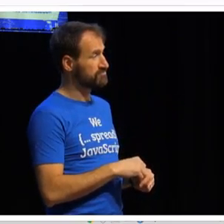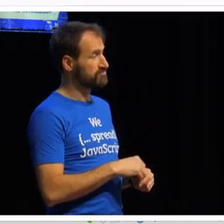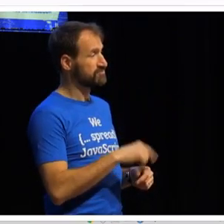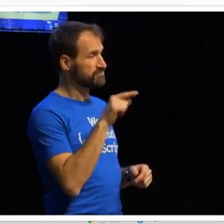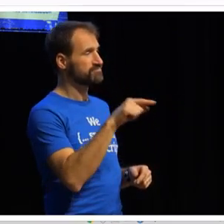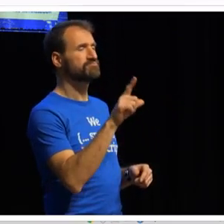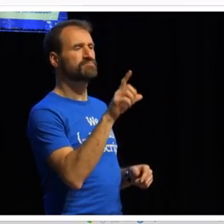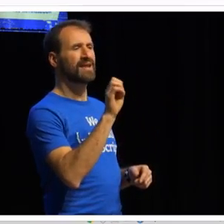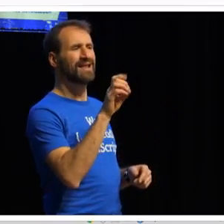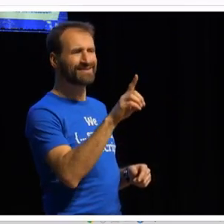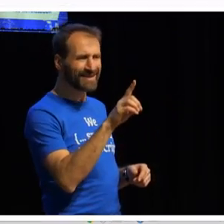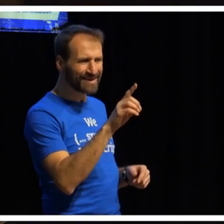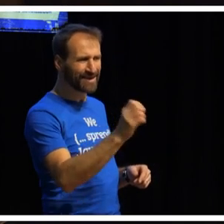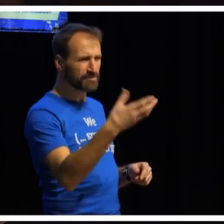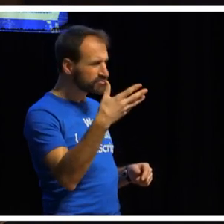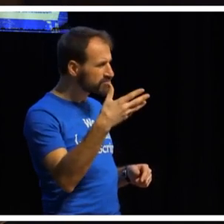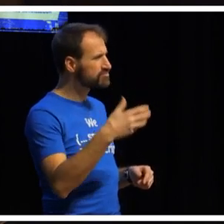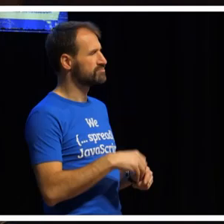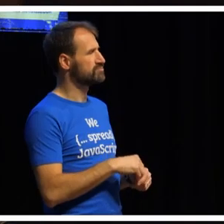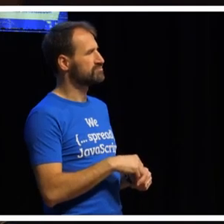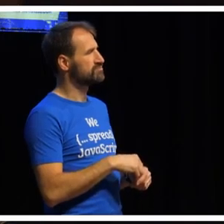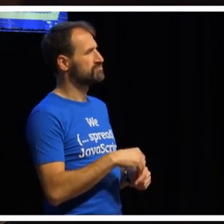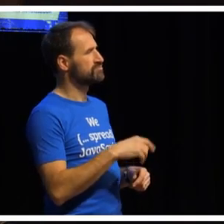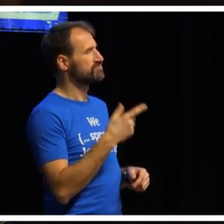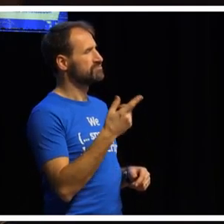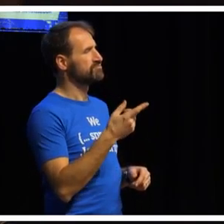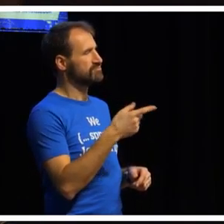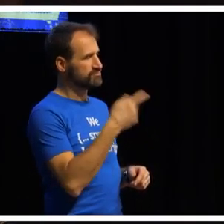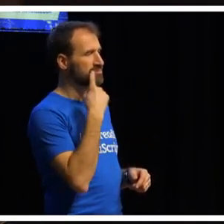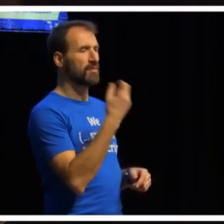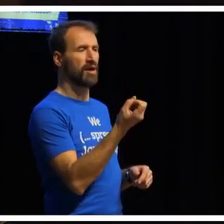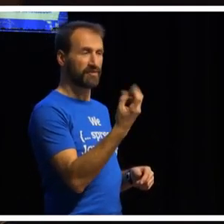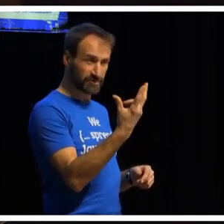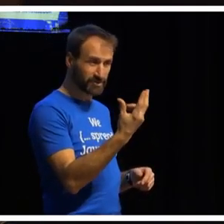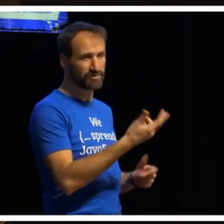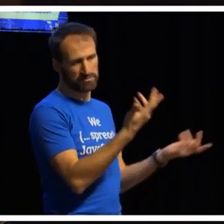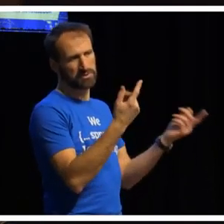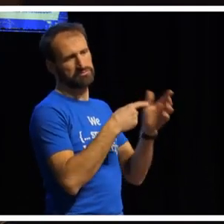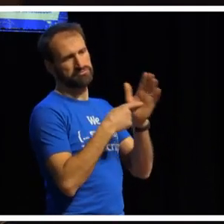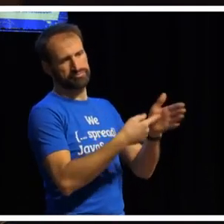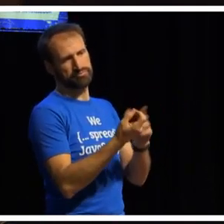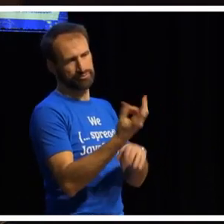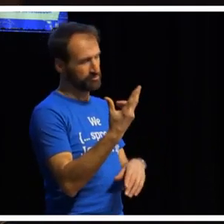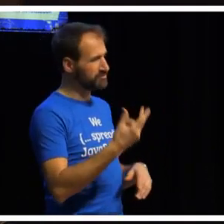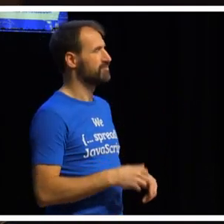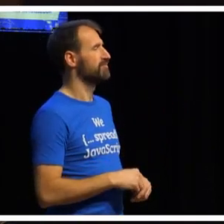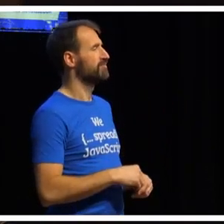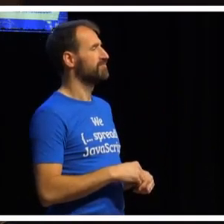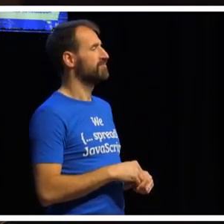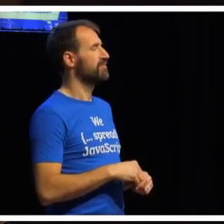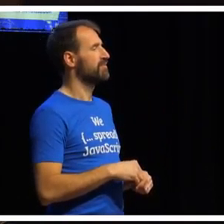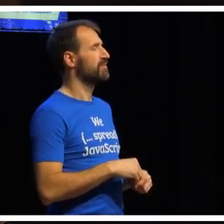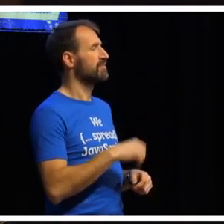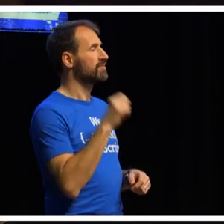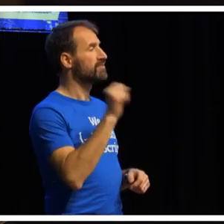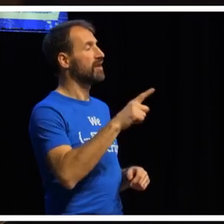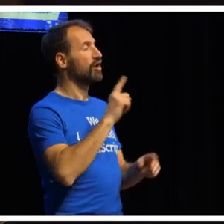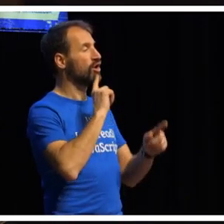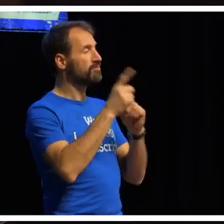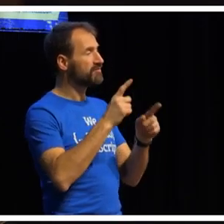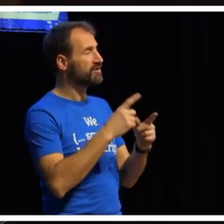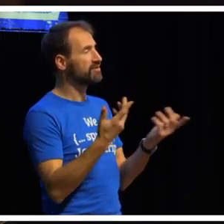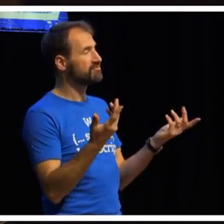like led.set, and it will light the LED up. We can use commands that are a bit